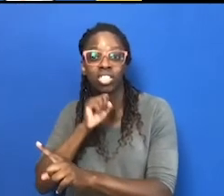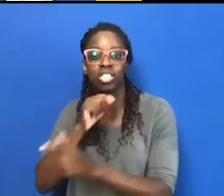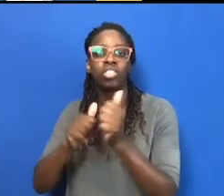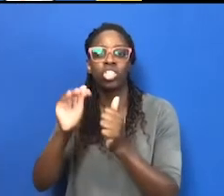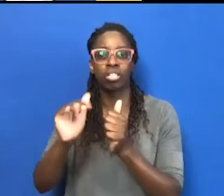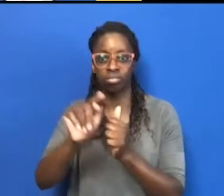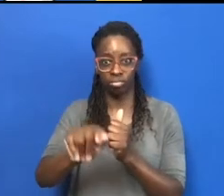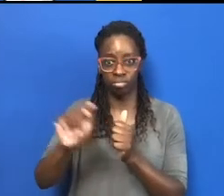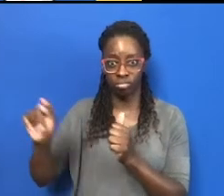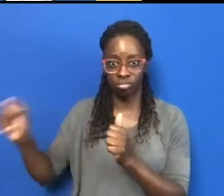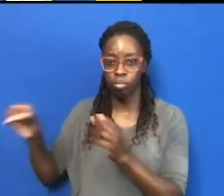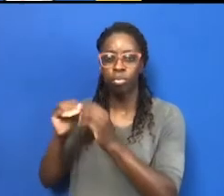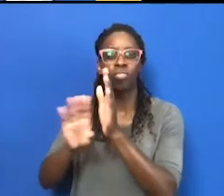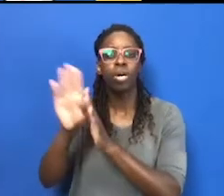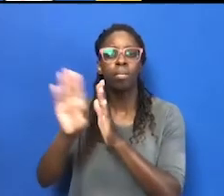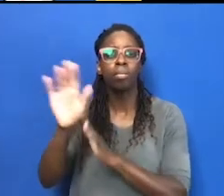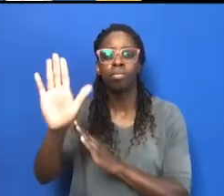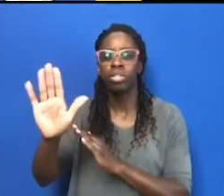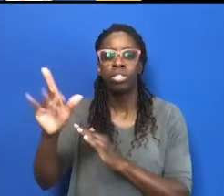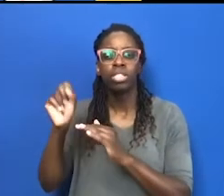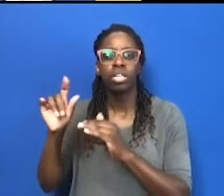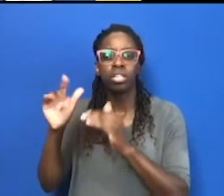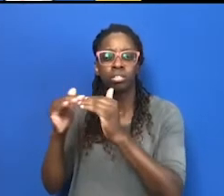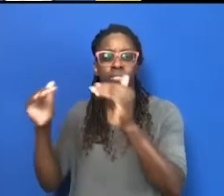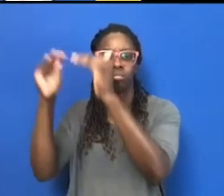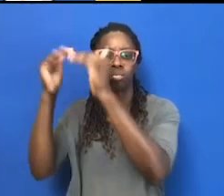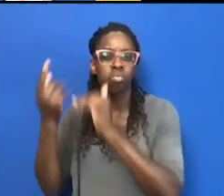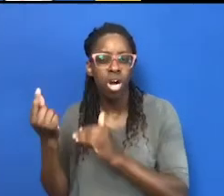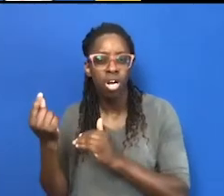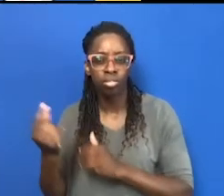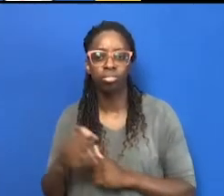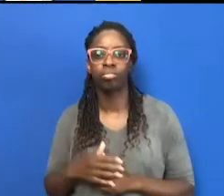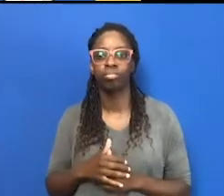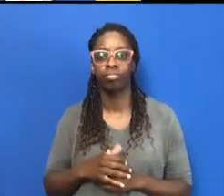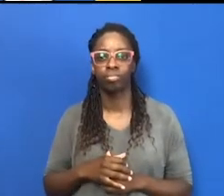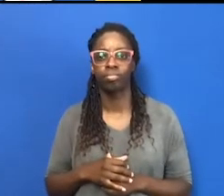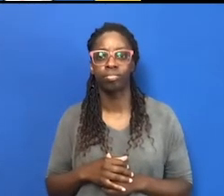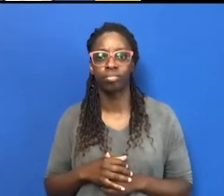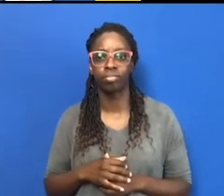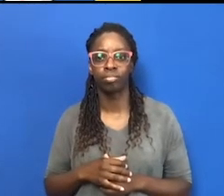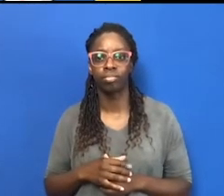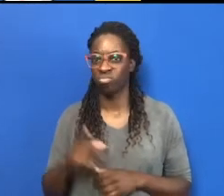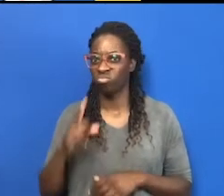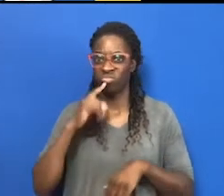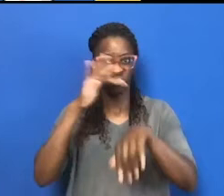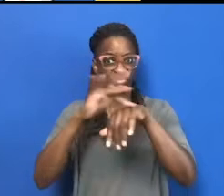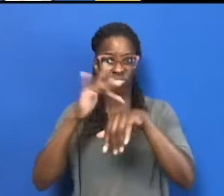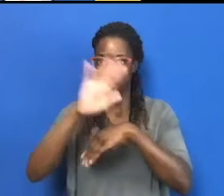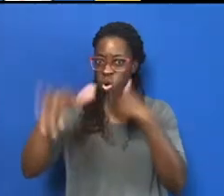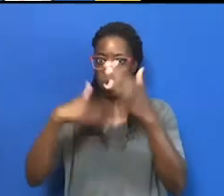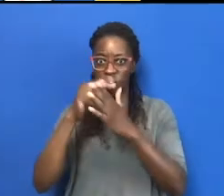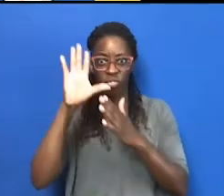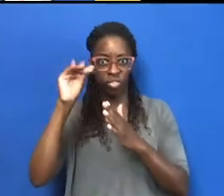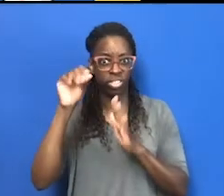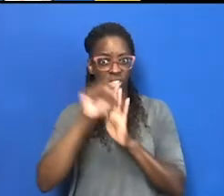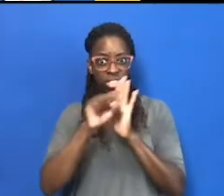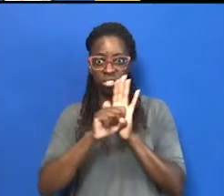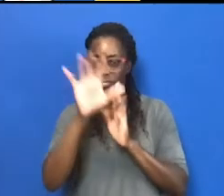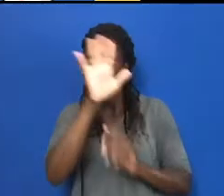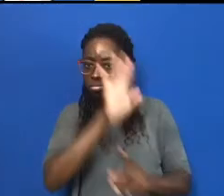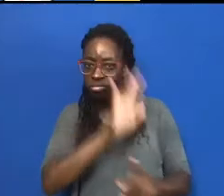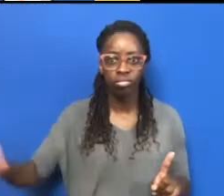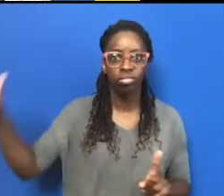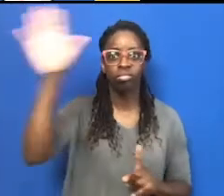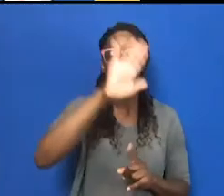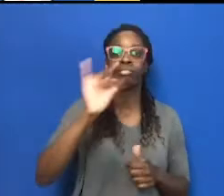ELG documents that are available online for all 50 states, the District of Columbia, and the Head Start